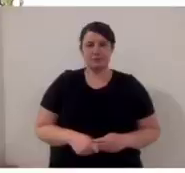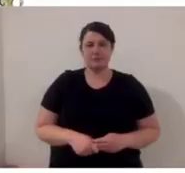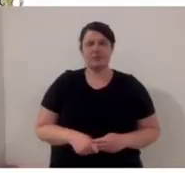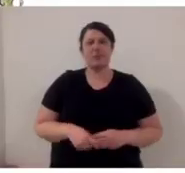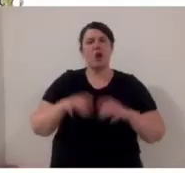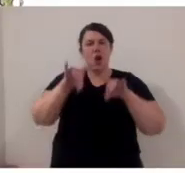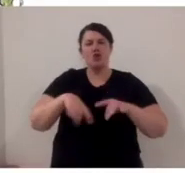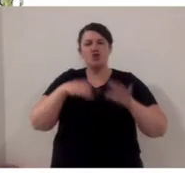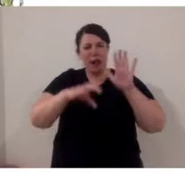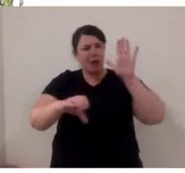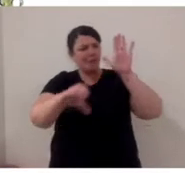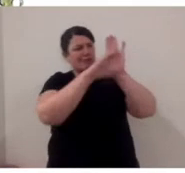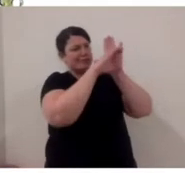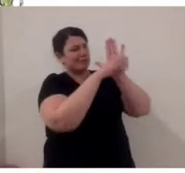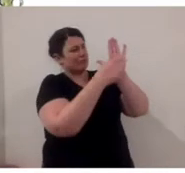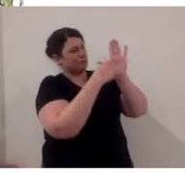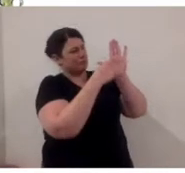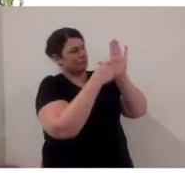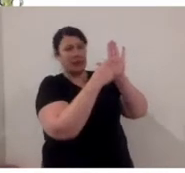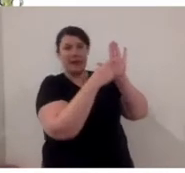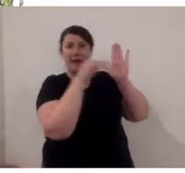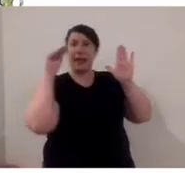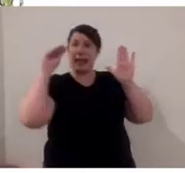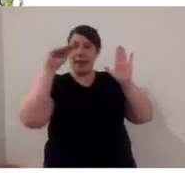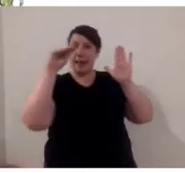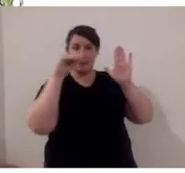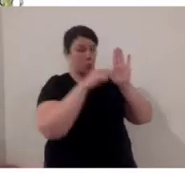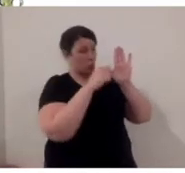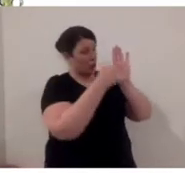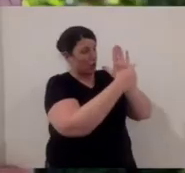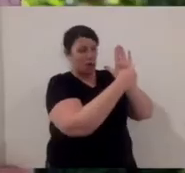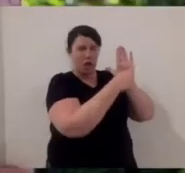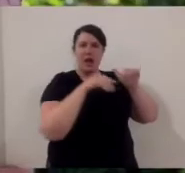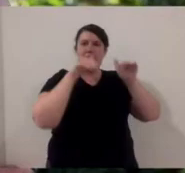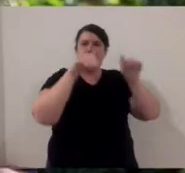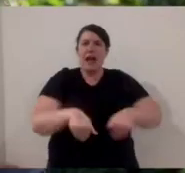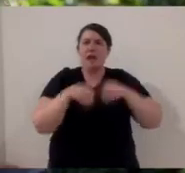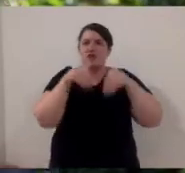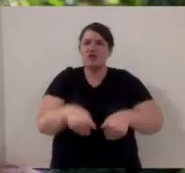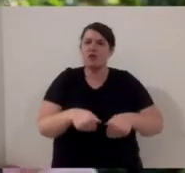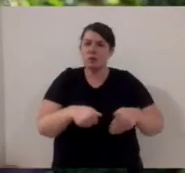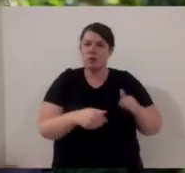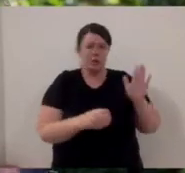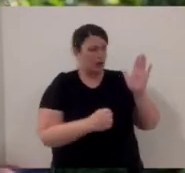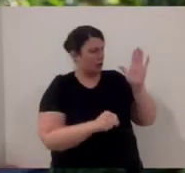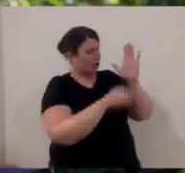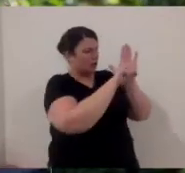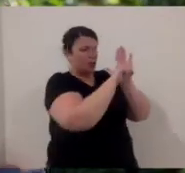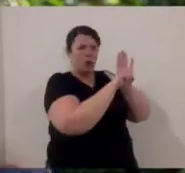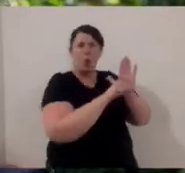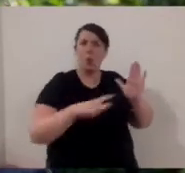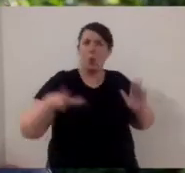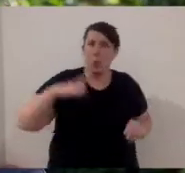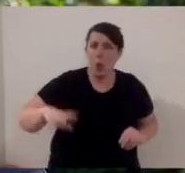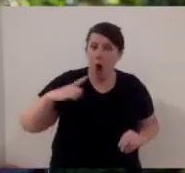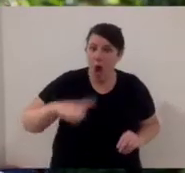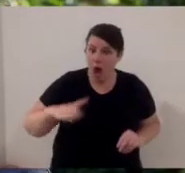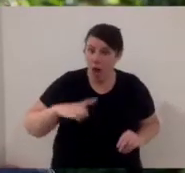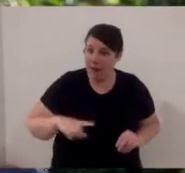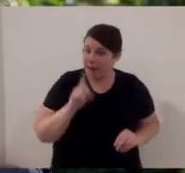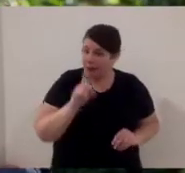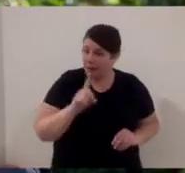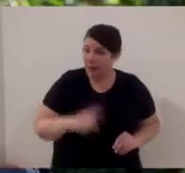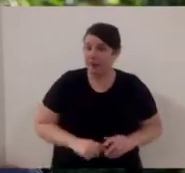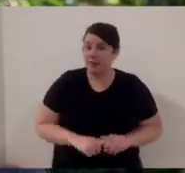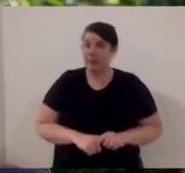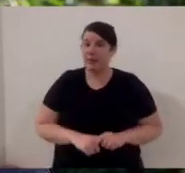of arms, we've got an emu and a kangaroo. Now, they're on there for a very particular reason, and it is a